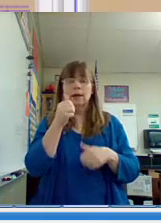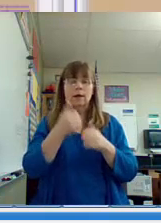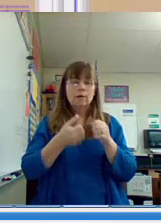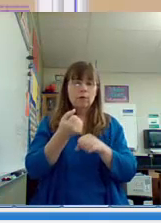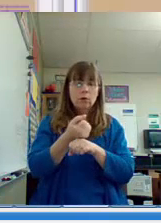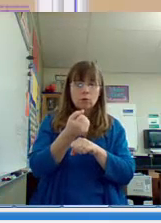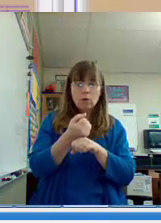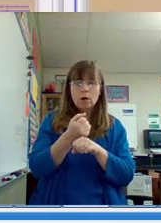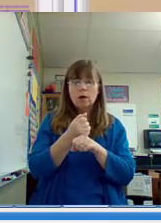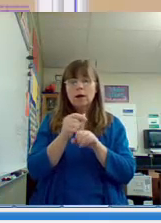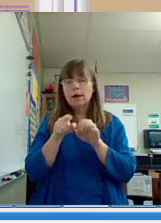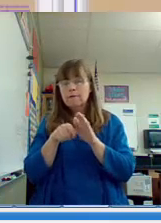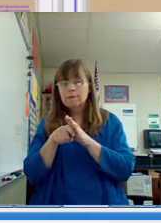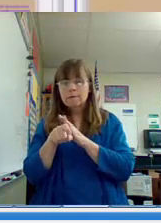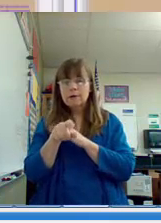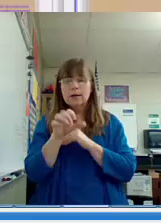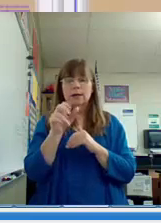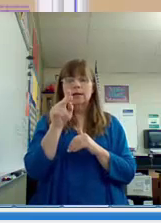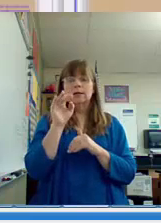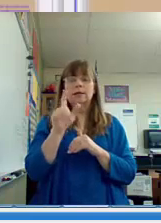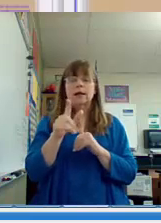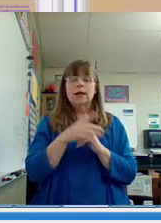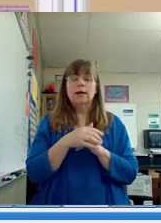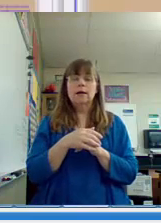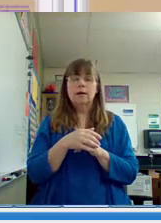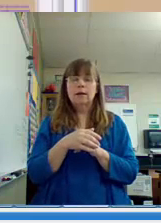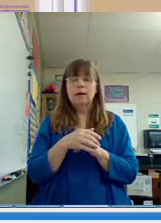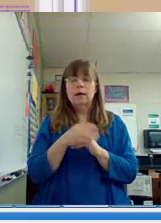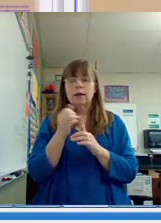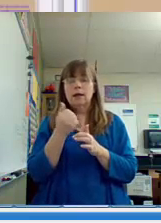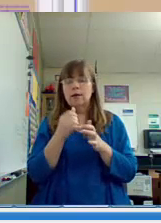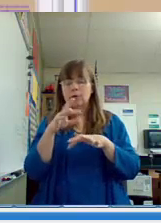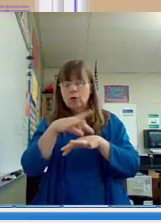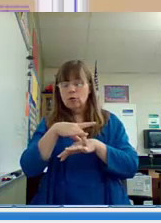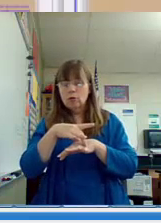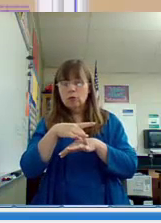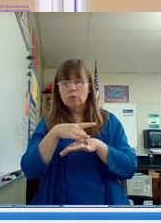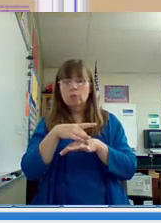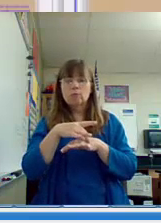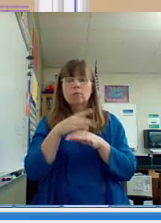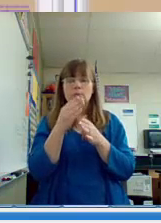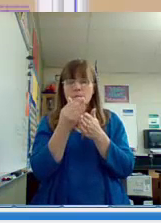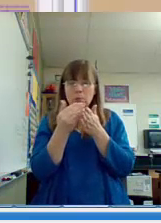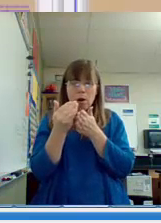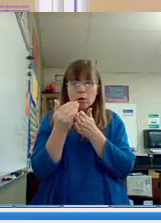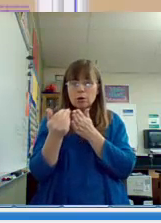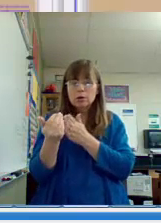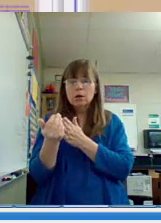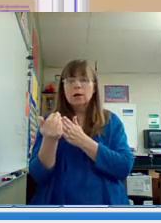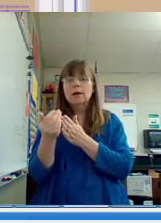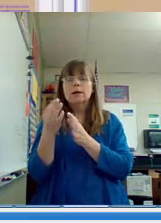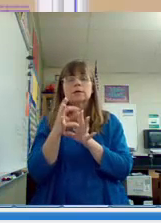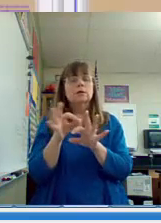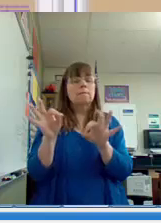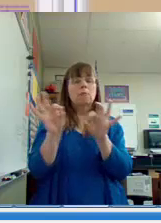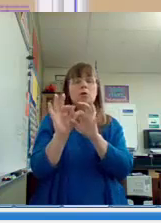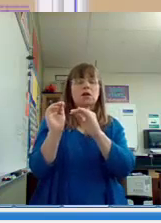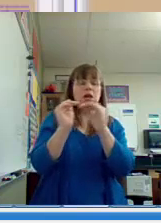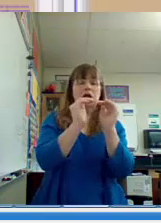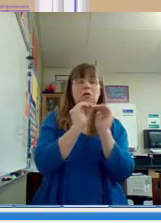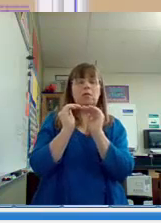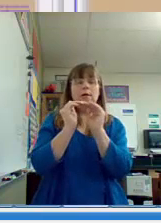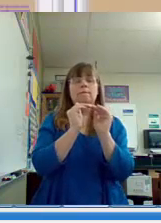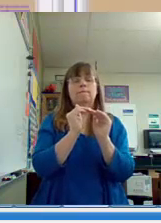snail, every little crust or crumb of earth is just as important as everything else in the ecosystem. So this